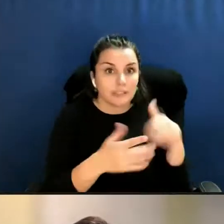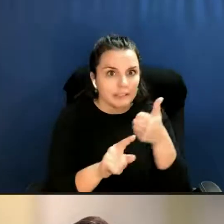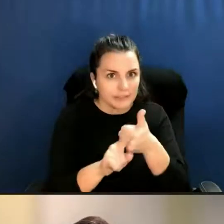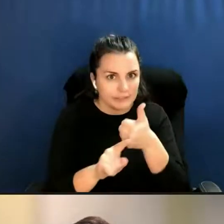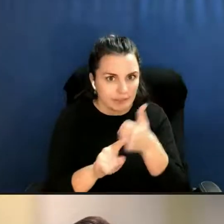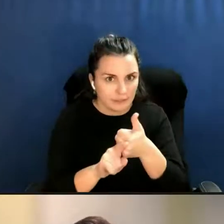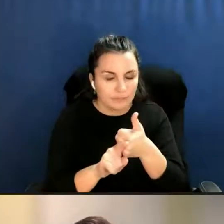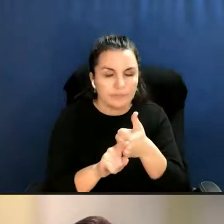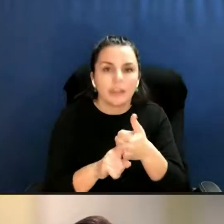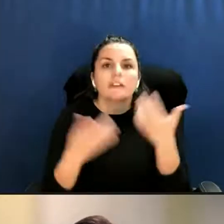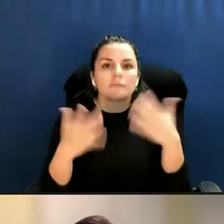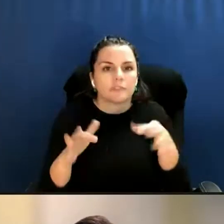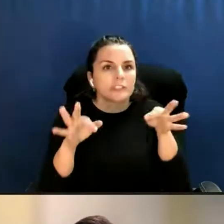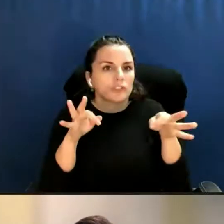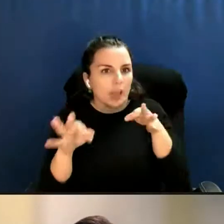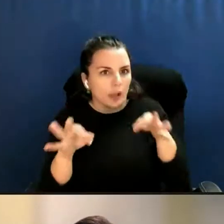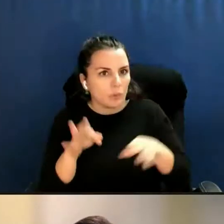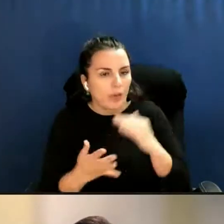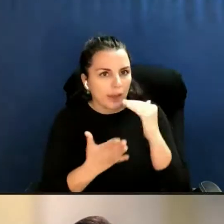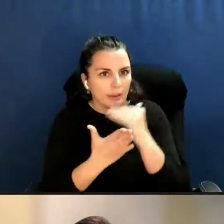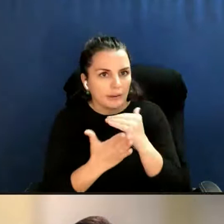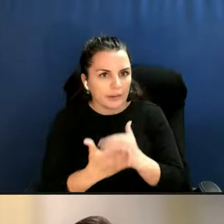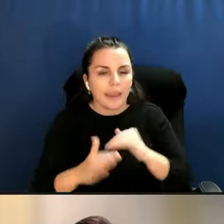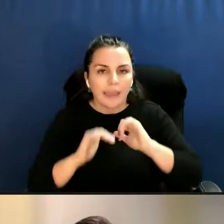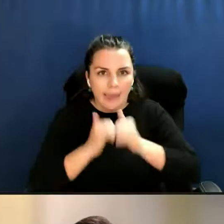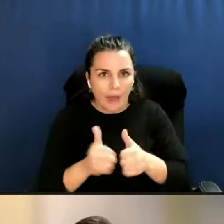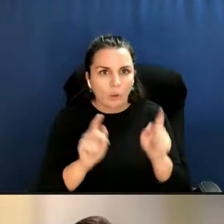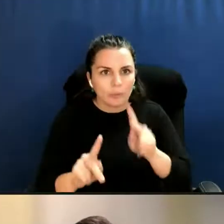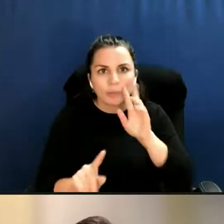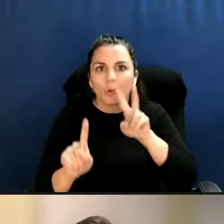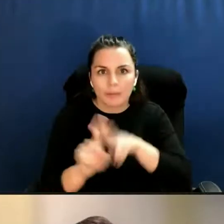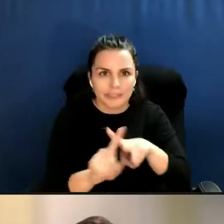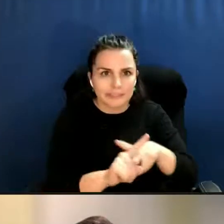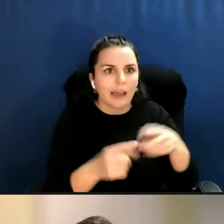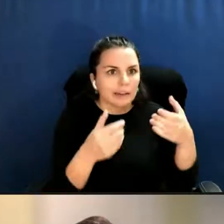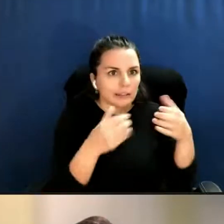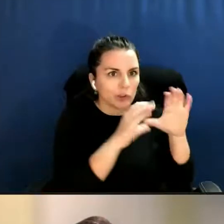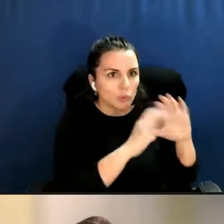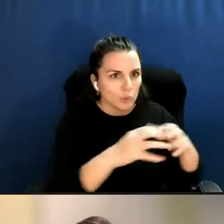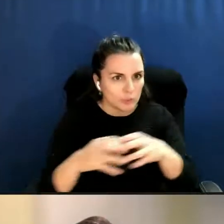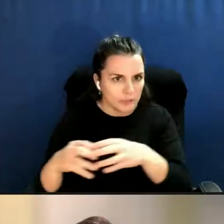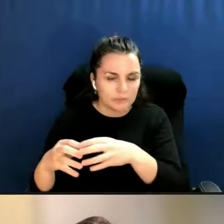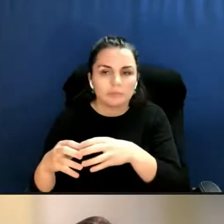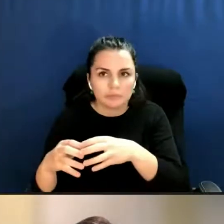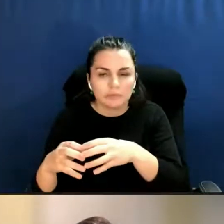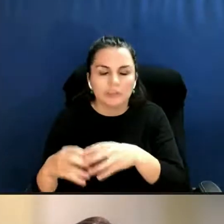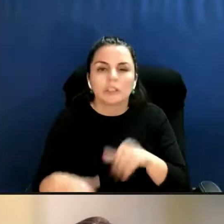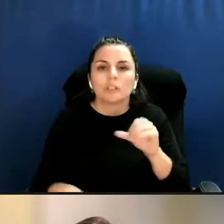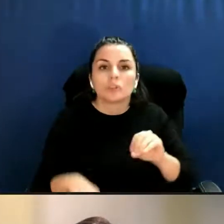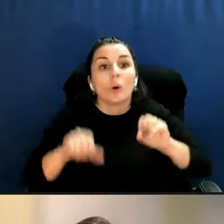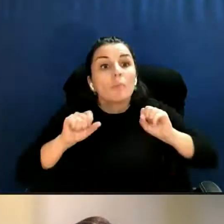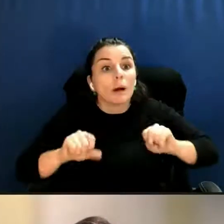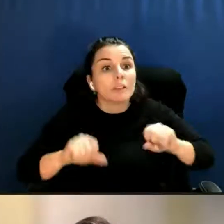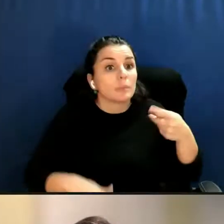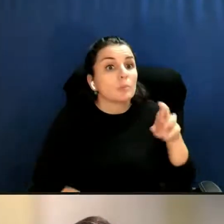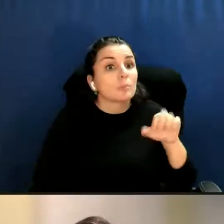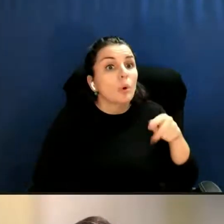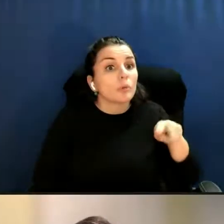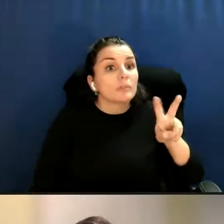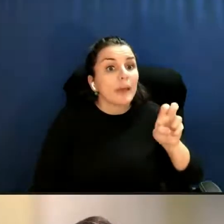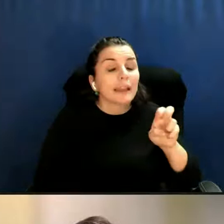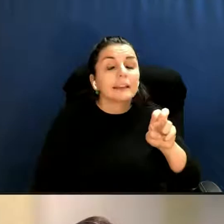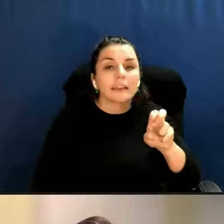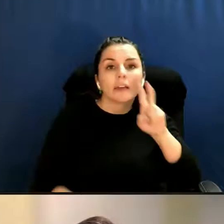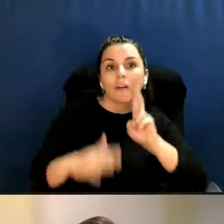has outlined how the folks will be assigned. So it is possible for a prospective assignment